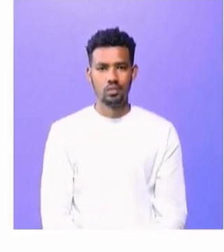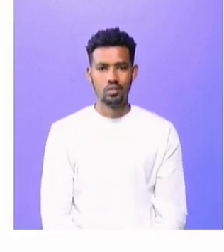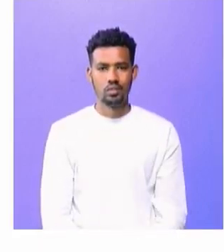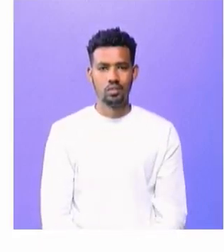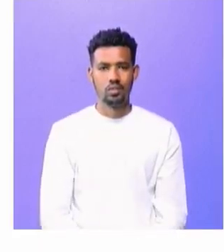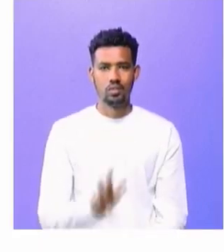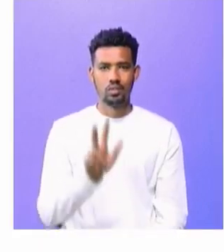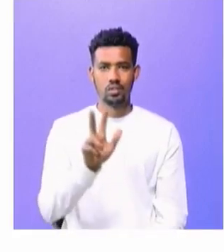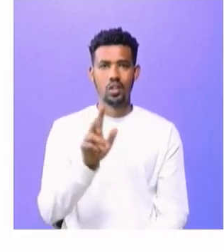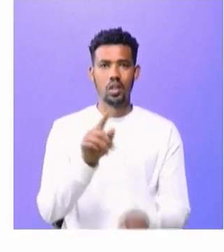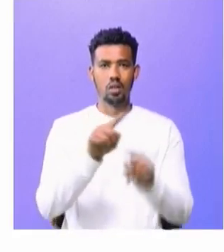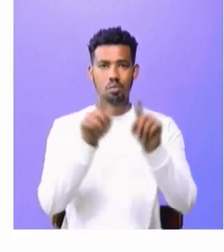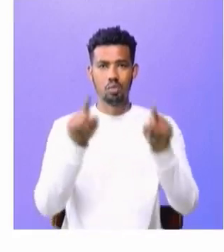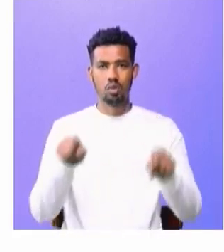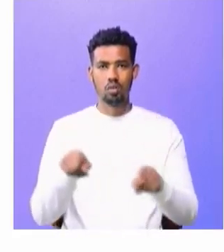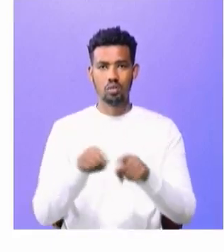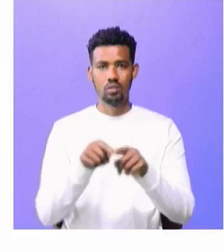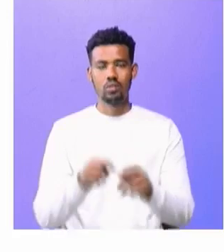Tree, box.